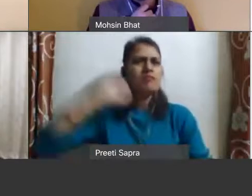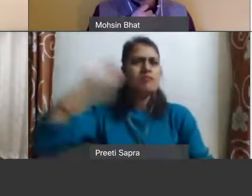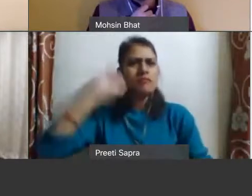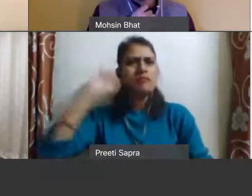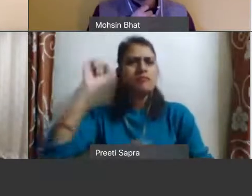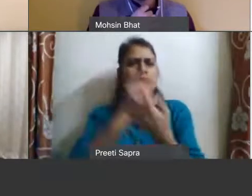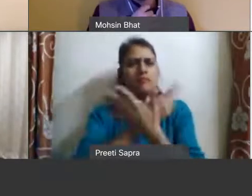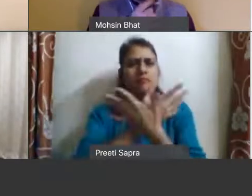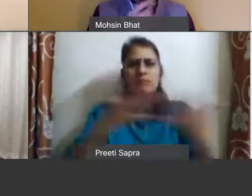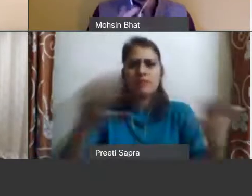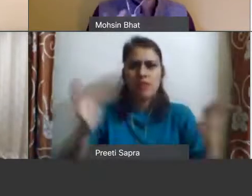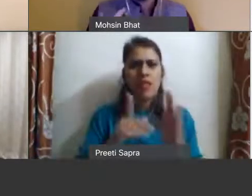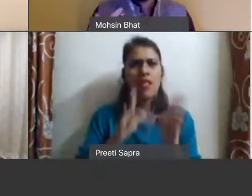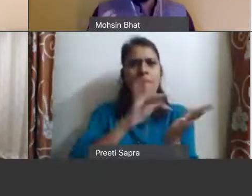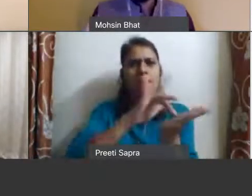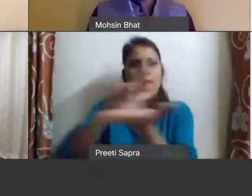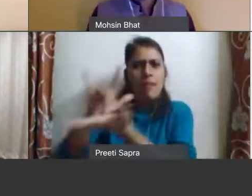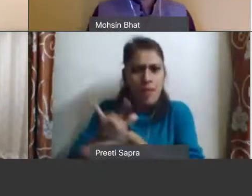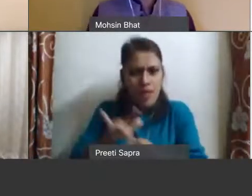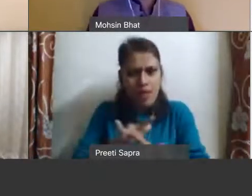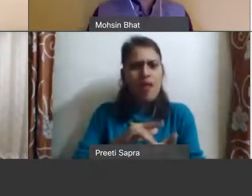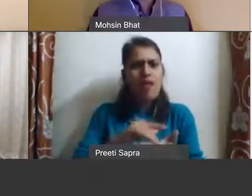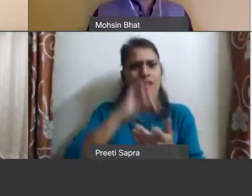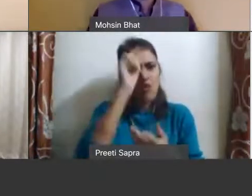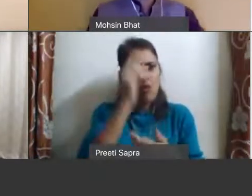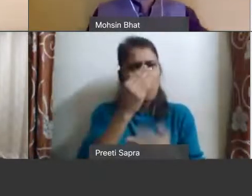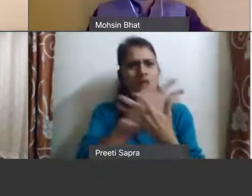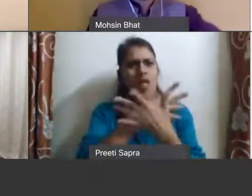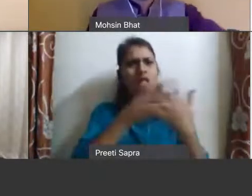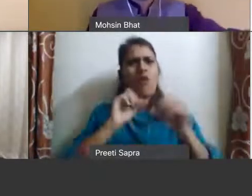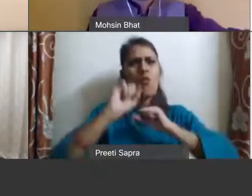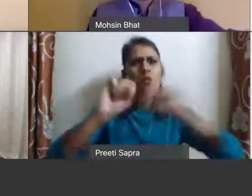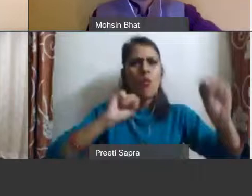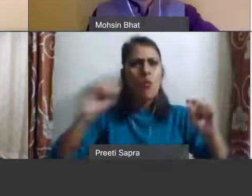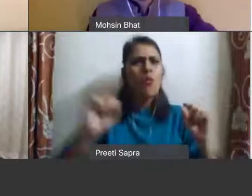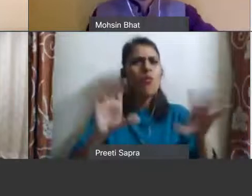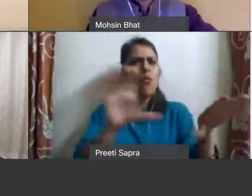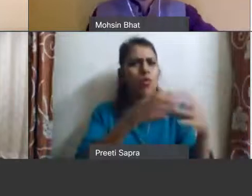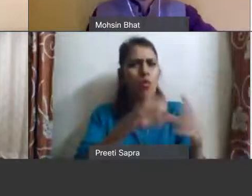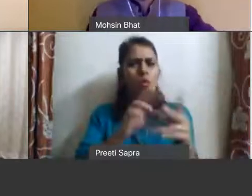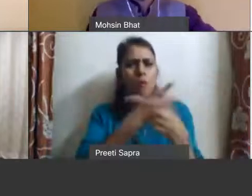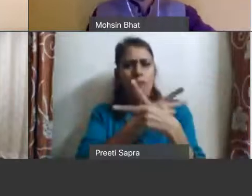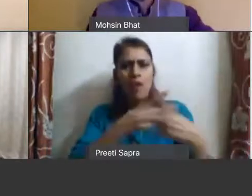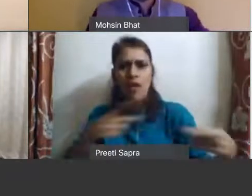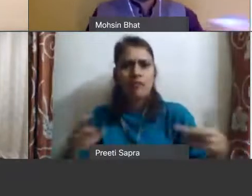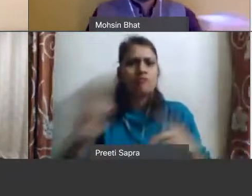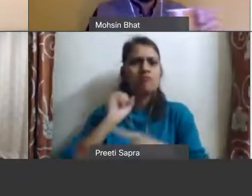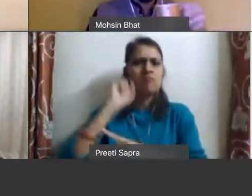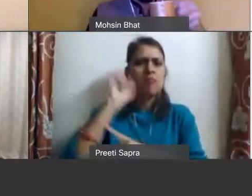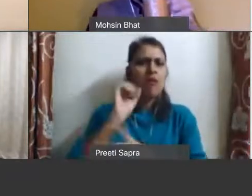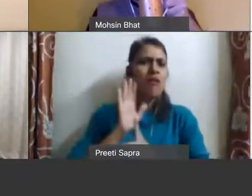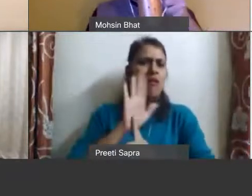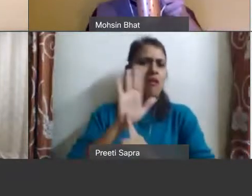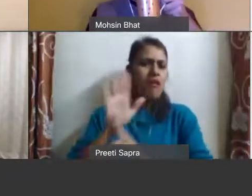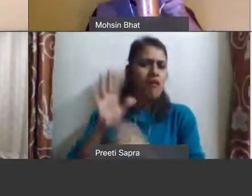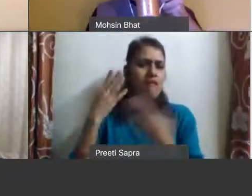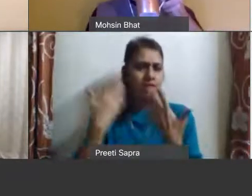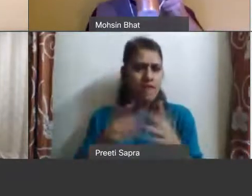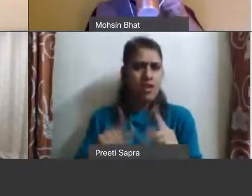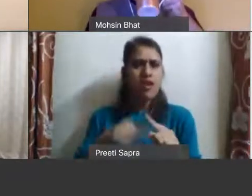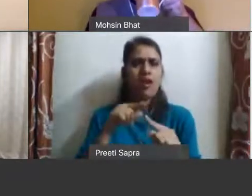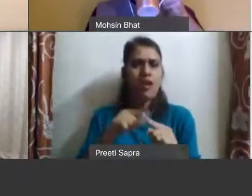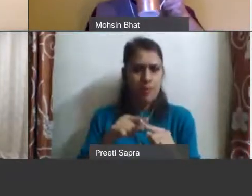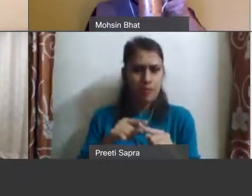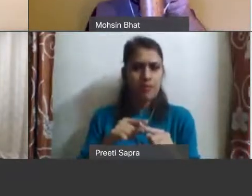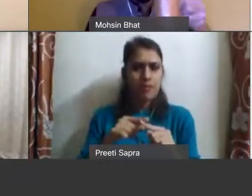protests in various different regions by large numbers of individuals. In the popular resistance to this was largely